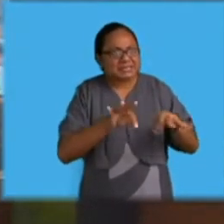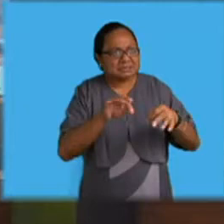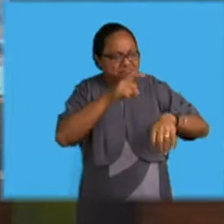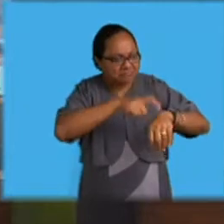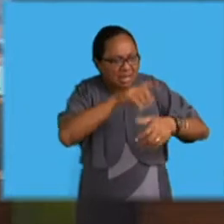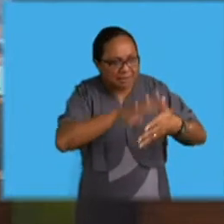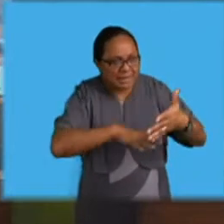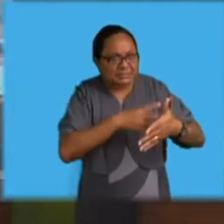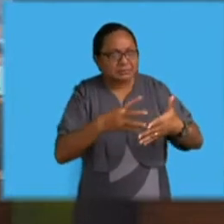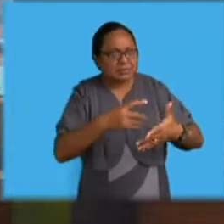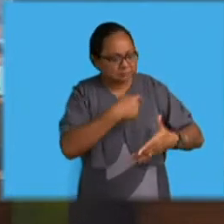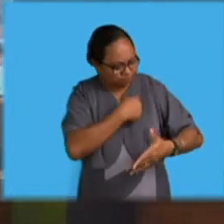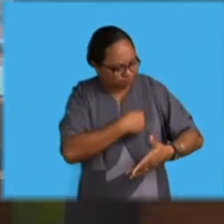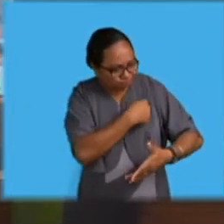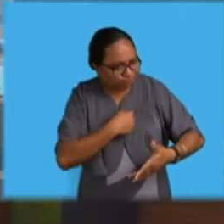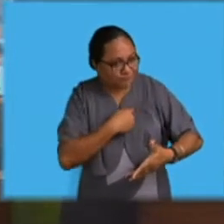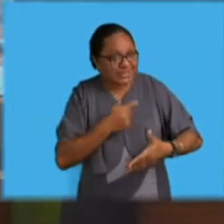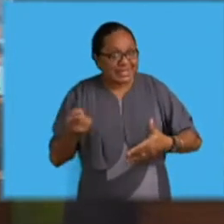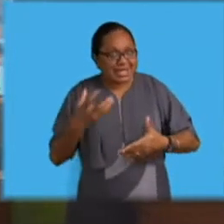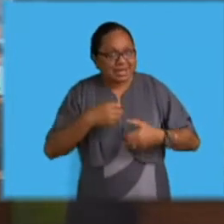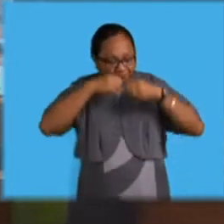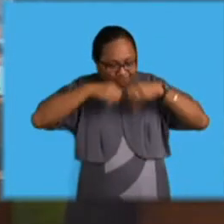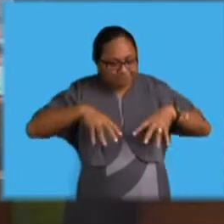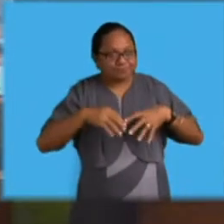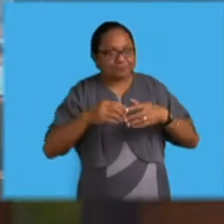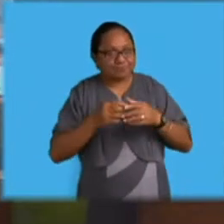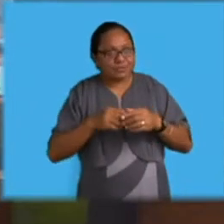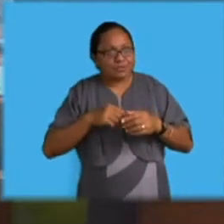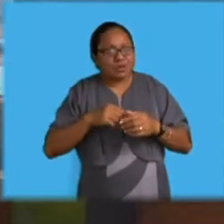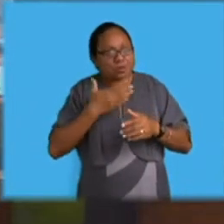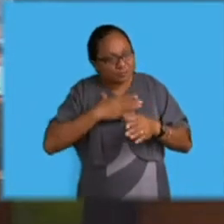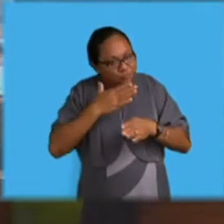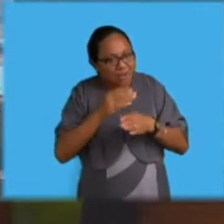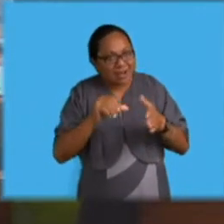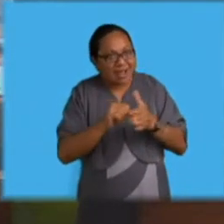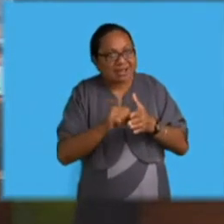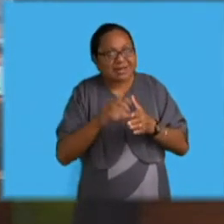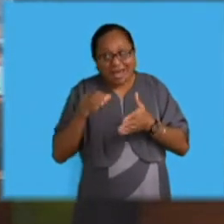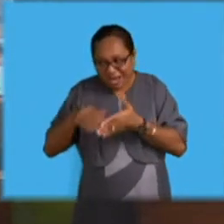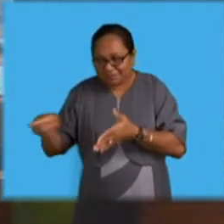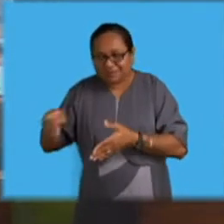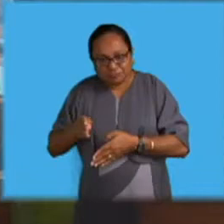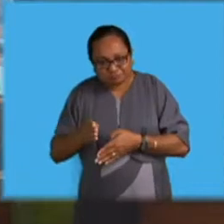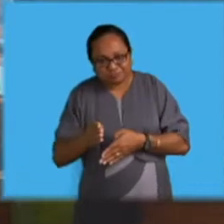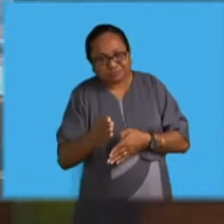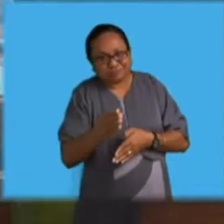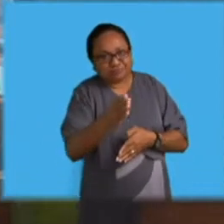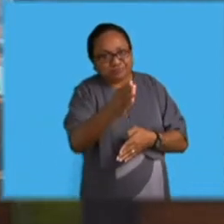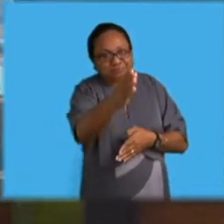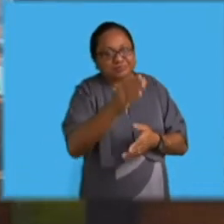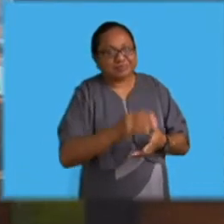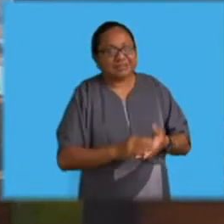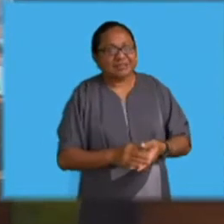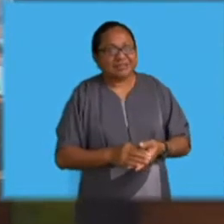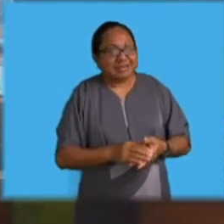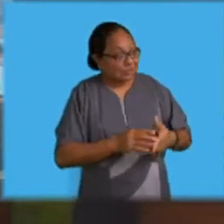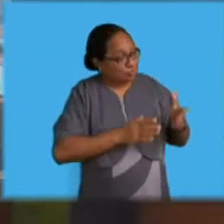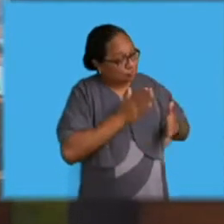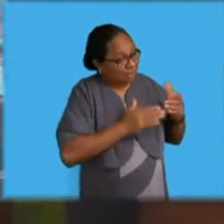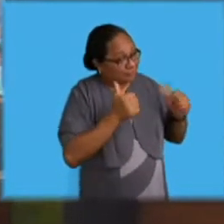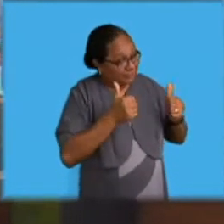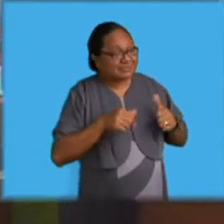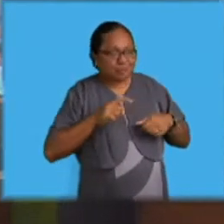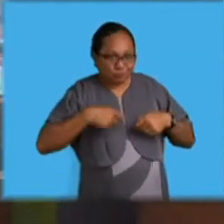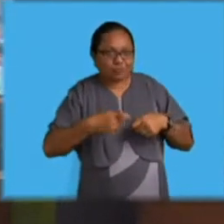management, and the obsession to excel, guide the child to keep on the track of success away after burning the tracks in a national